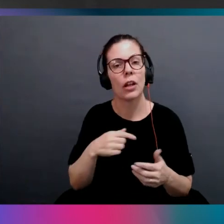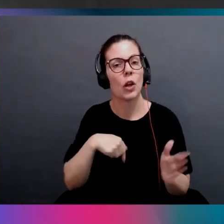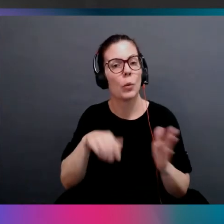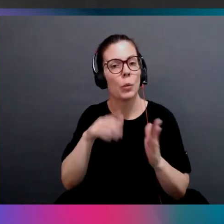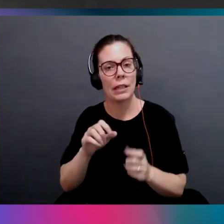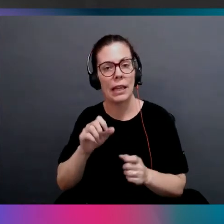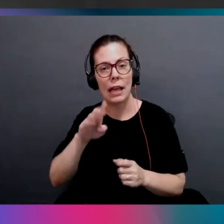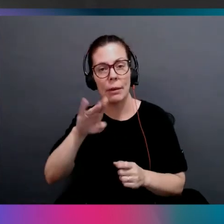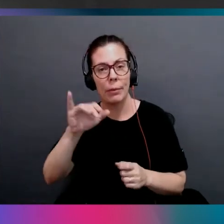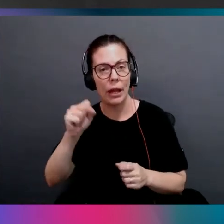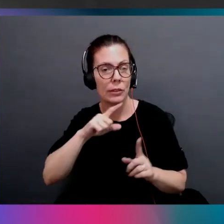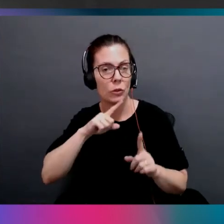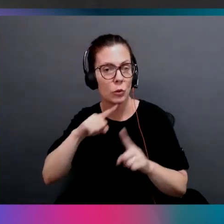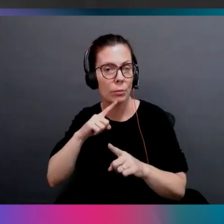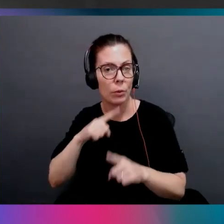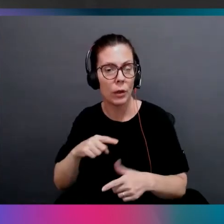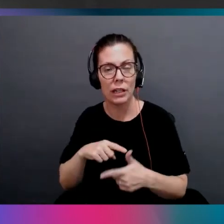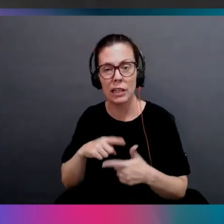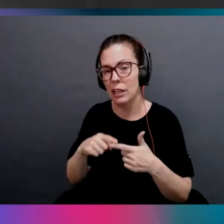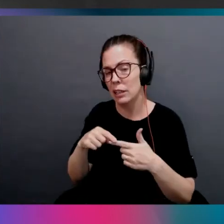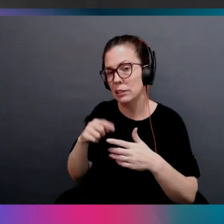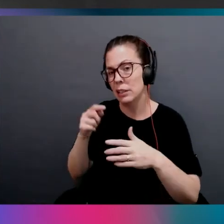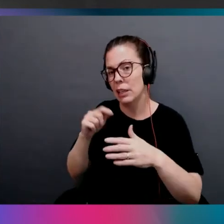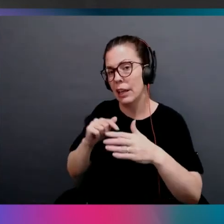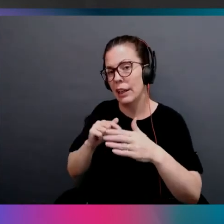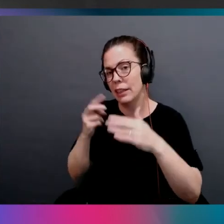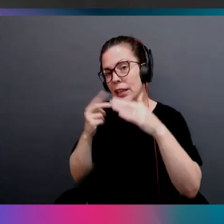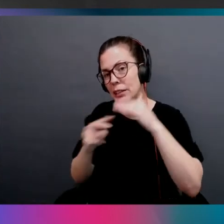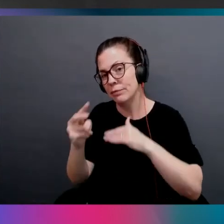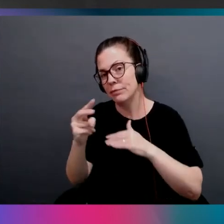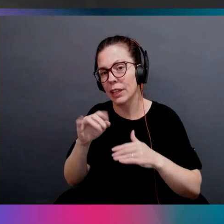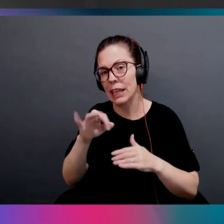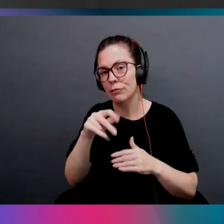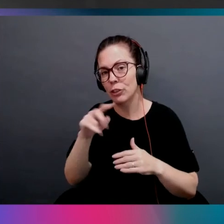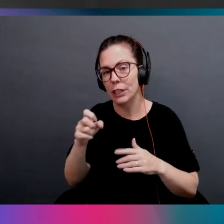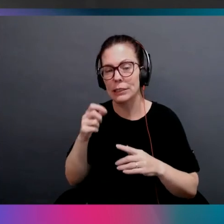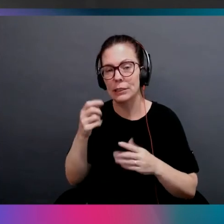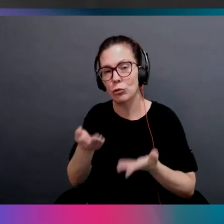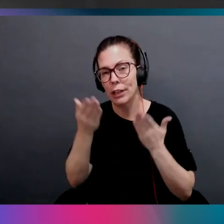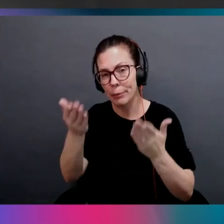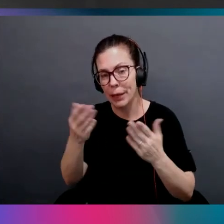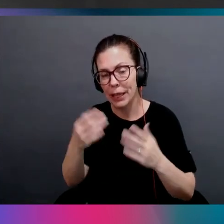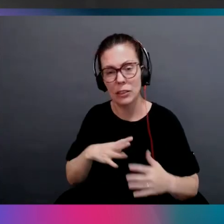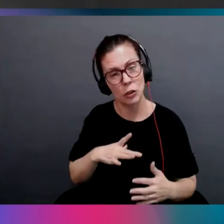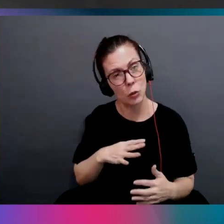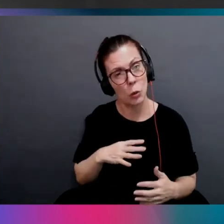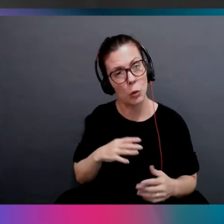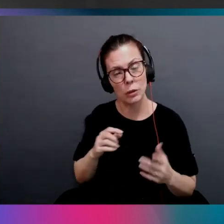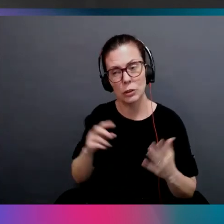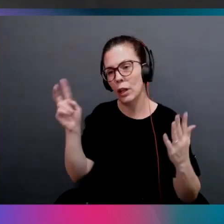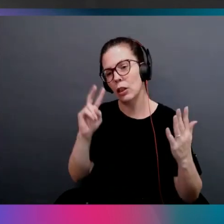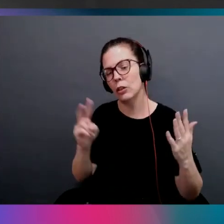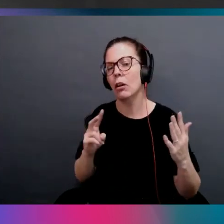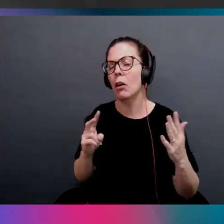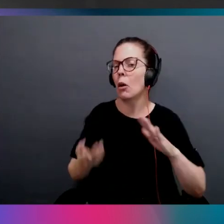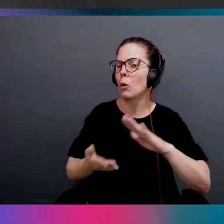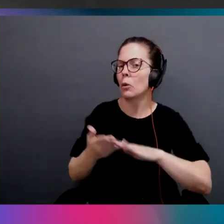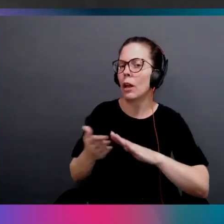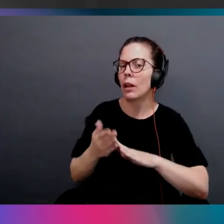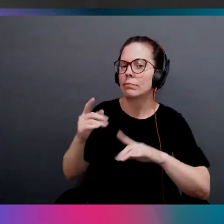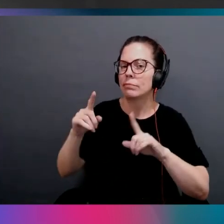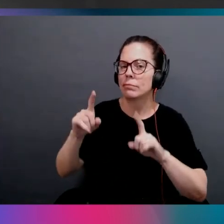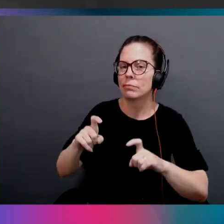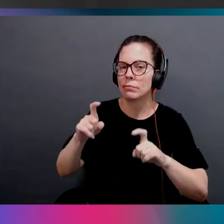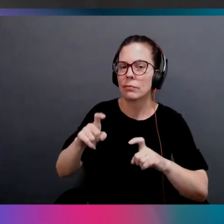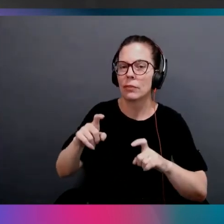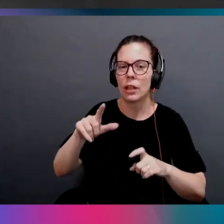reporting. Inference recommender is pretty cool. You can go through it and say, well, create a load test for it, and then